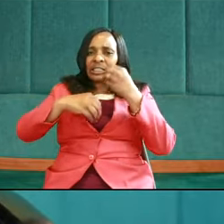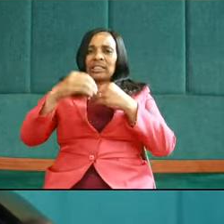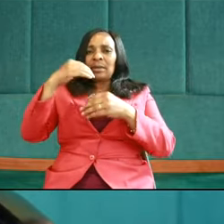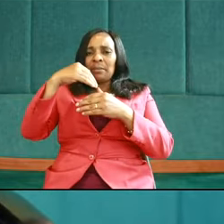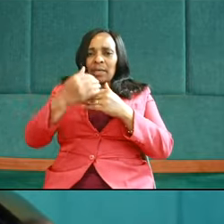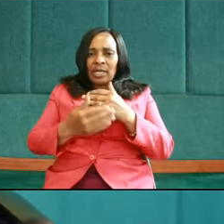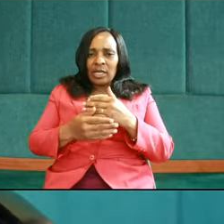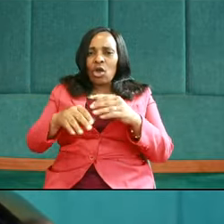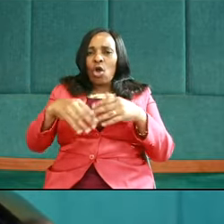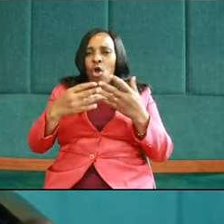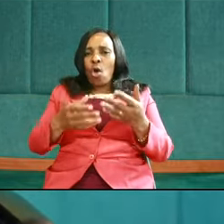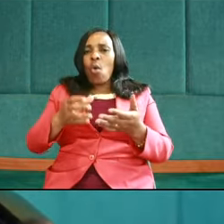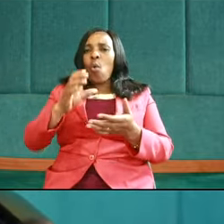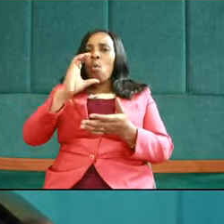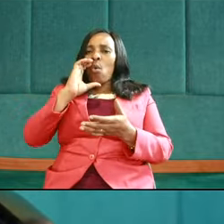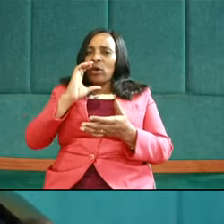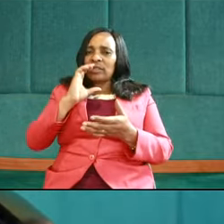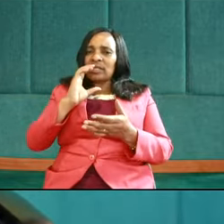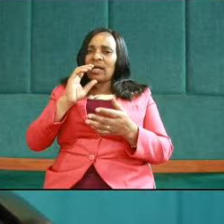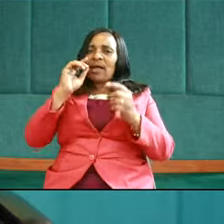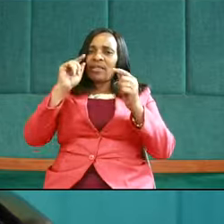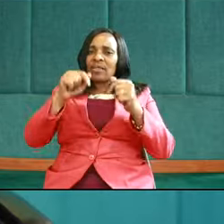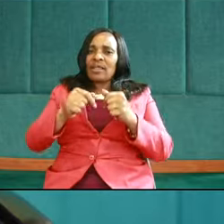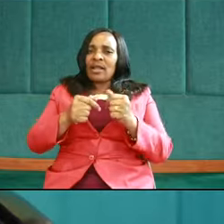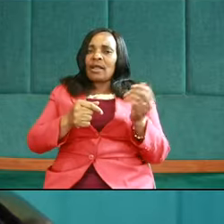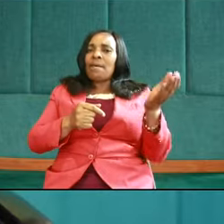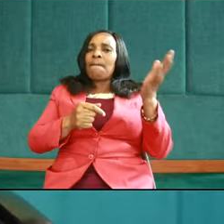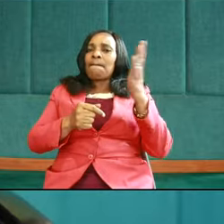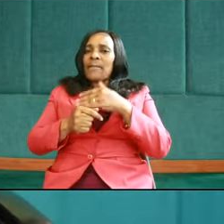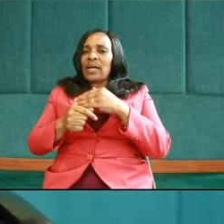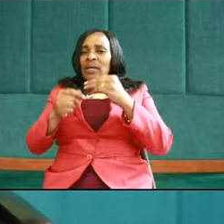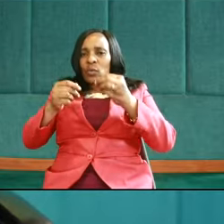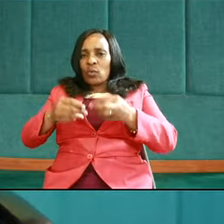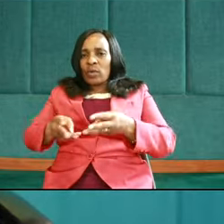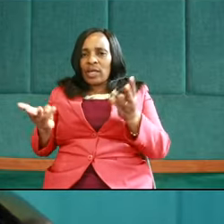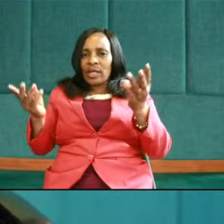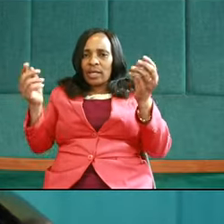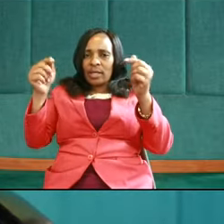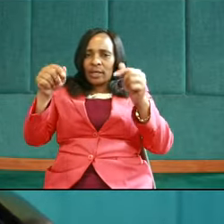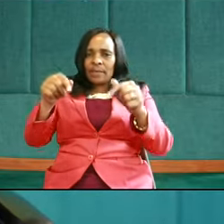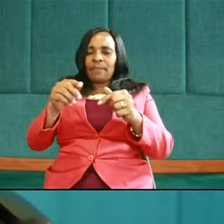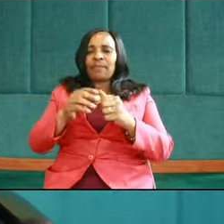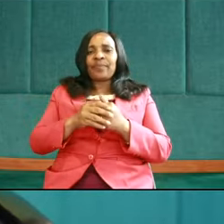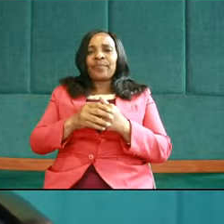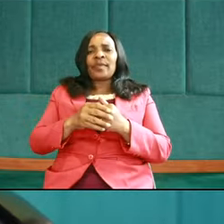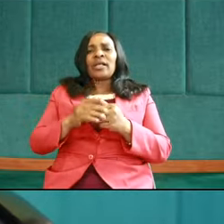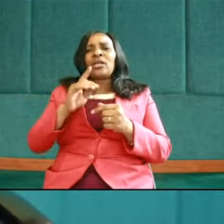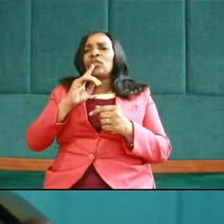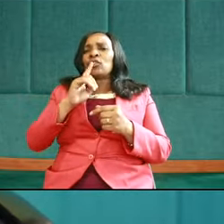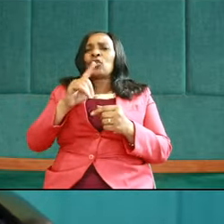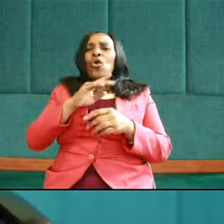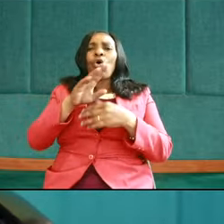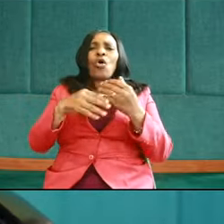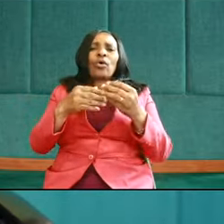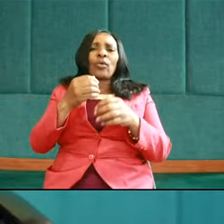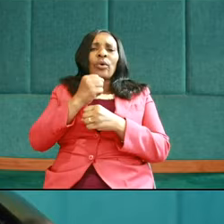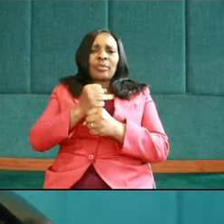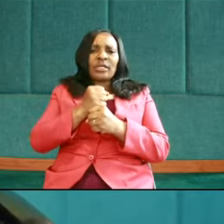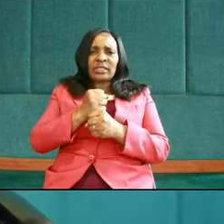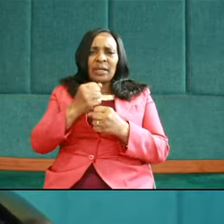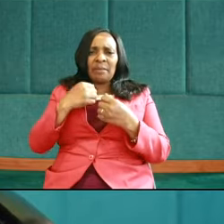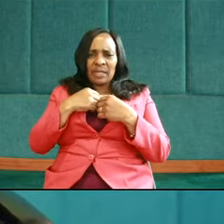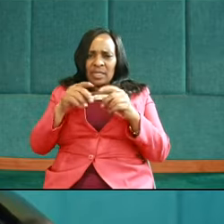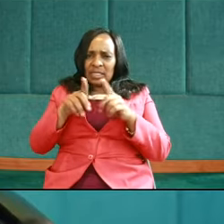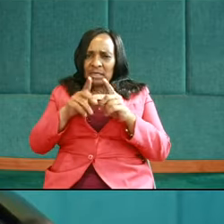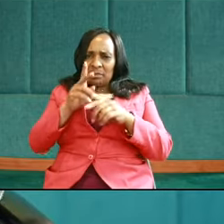or drink water there, or return by the way which you came.'" So the old prophet answered, "I too am a